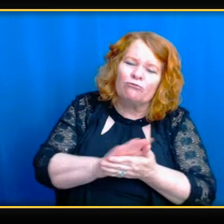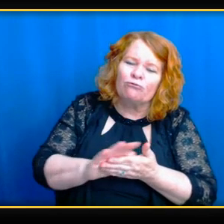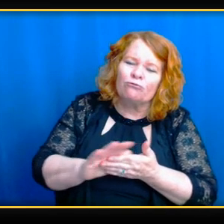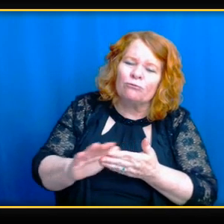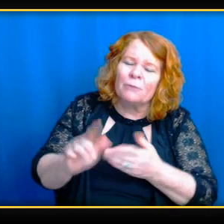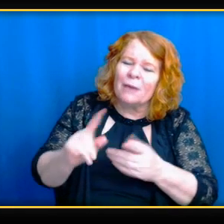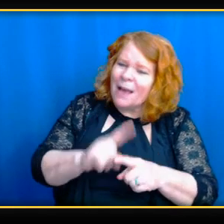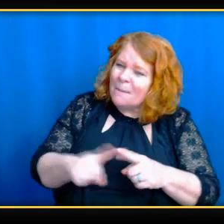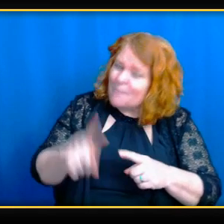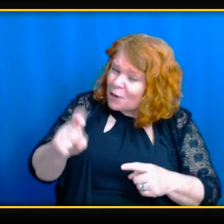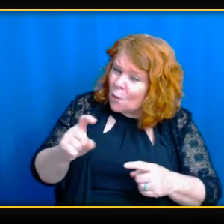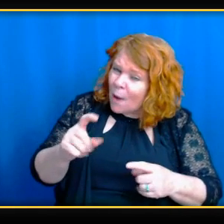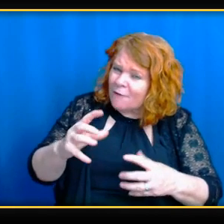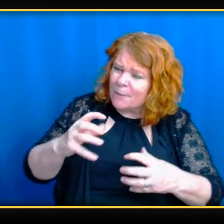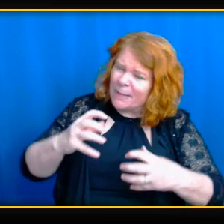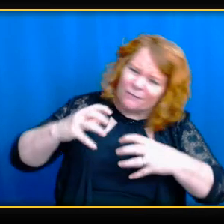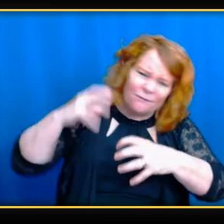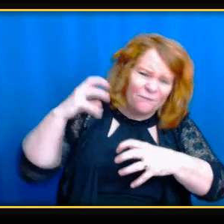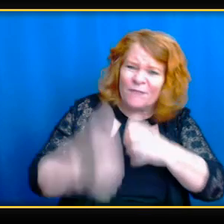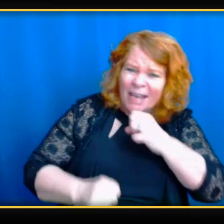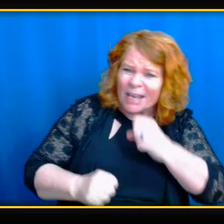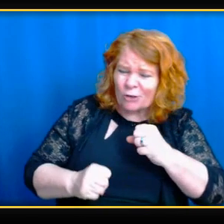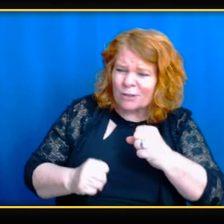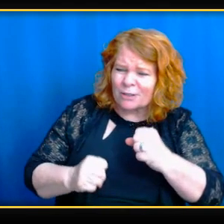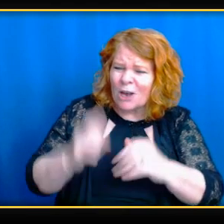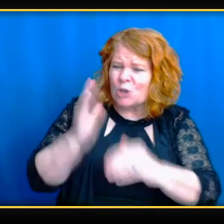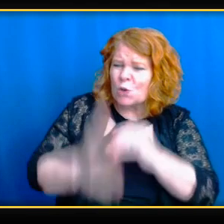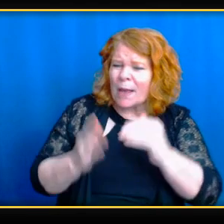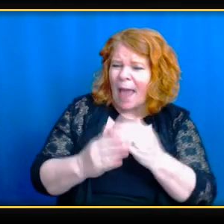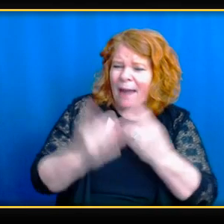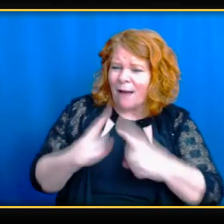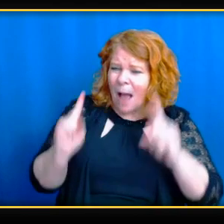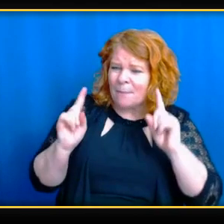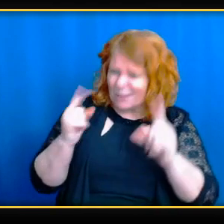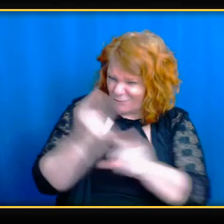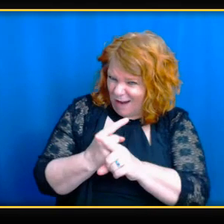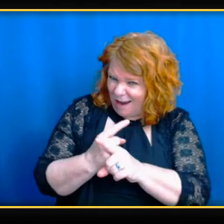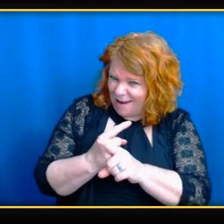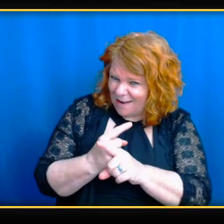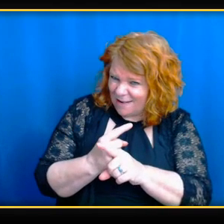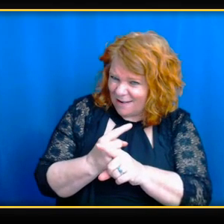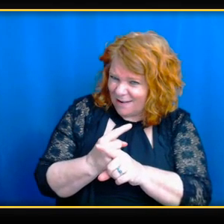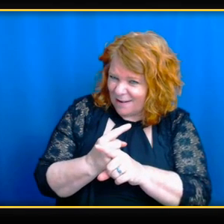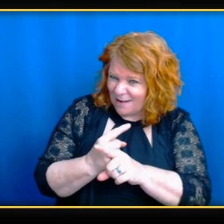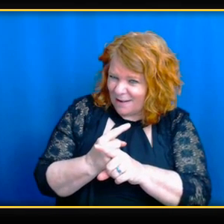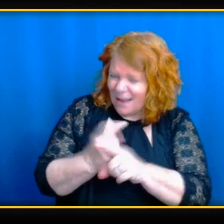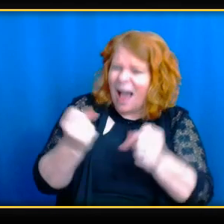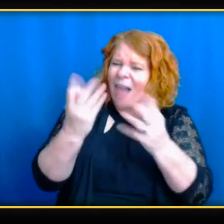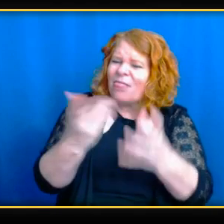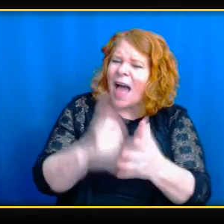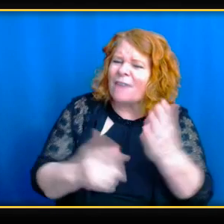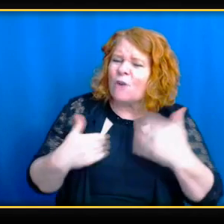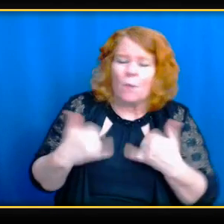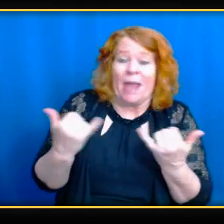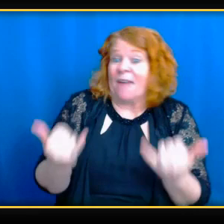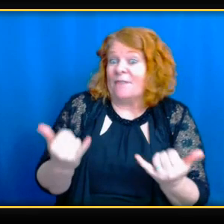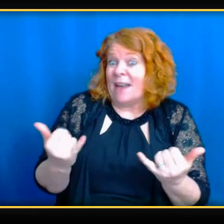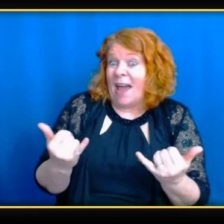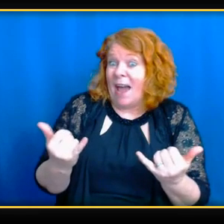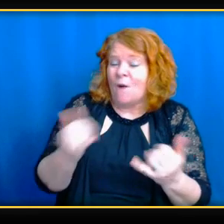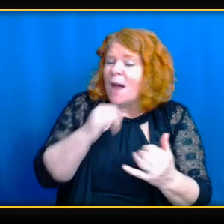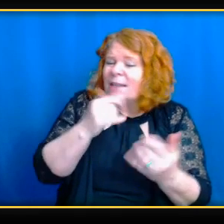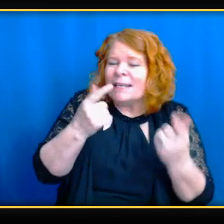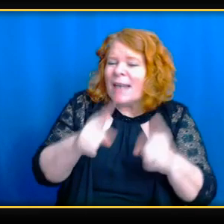fierce to get this stuff done? A lot of what we now take for granted didn't exist during our